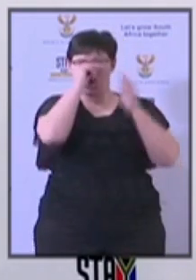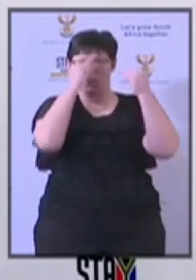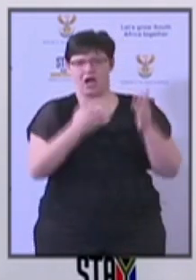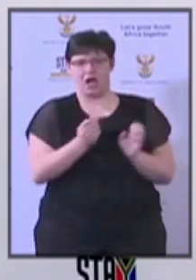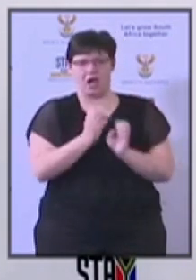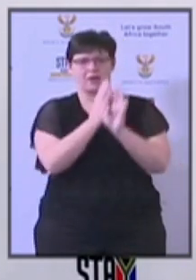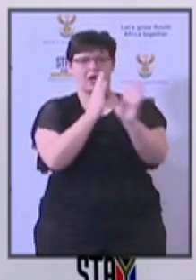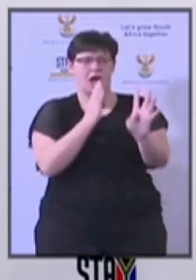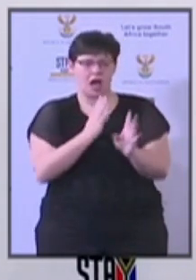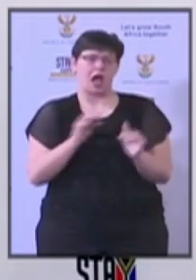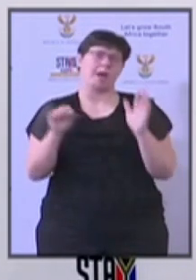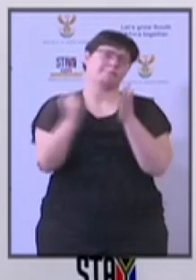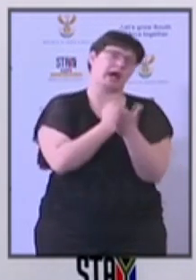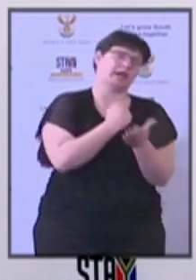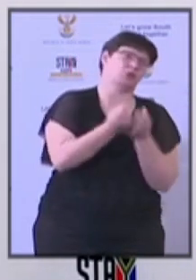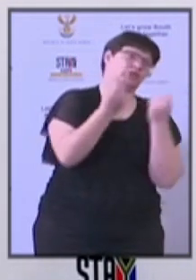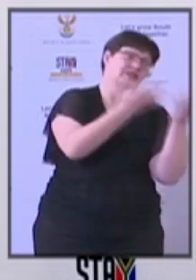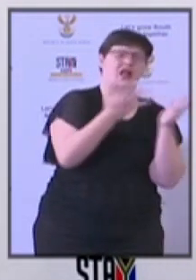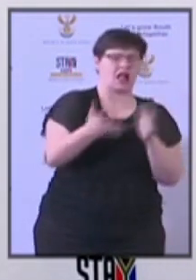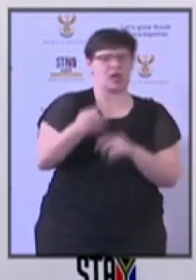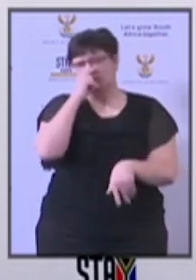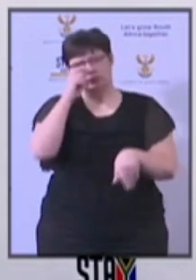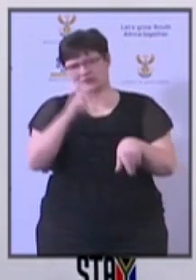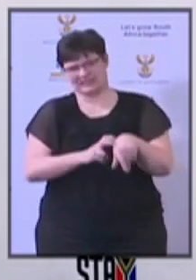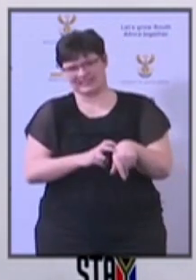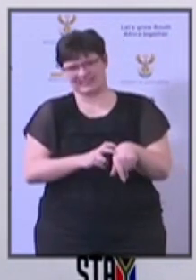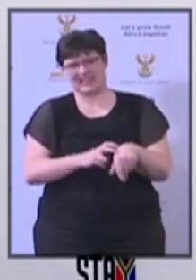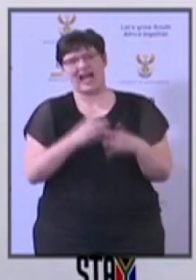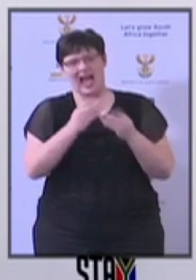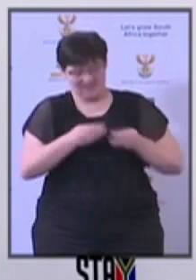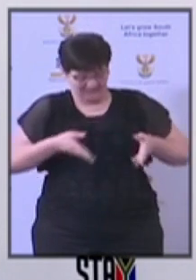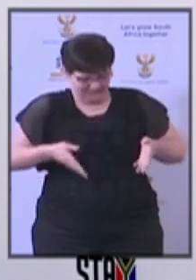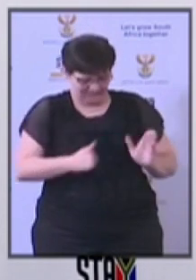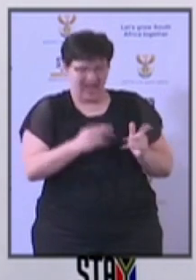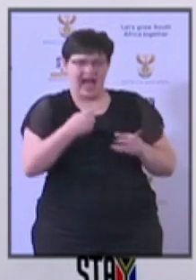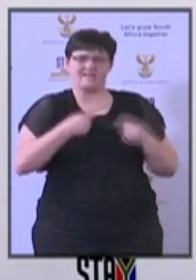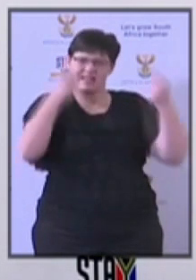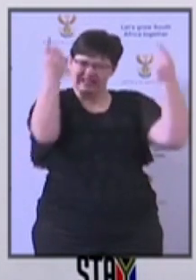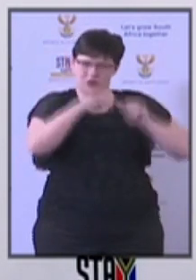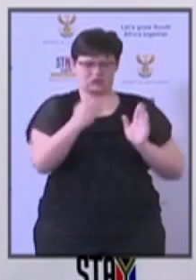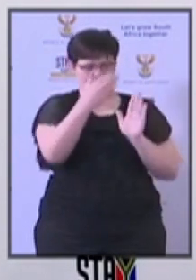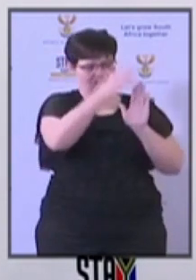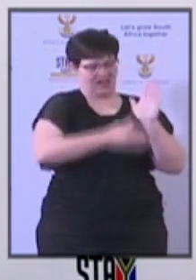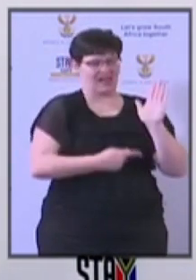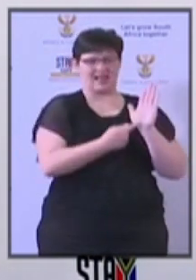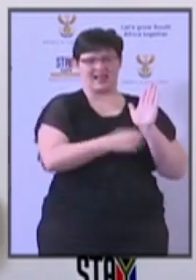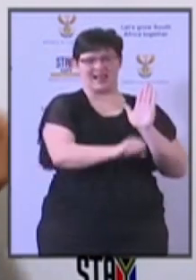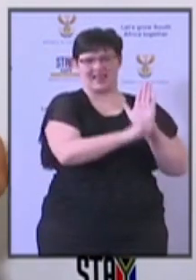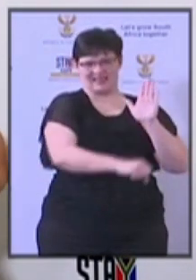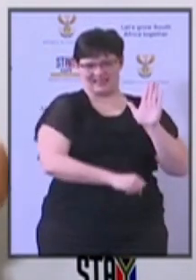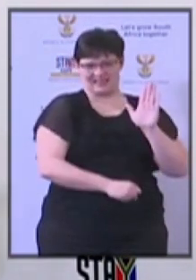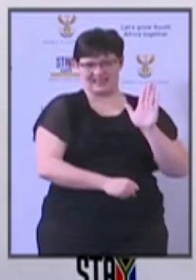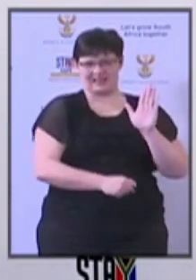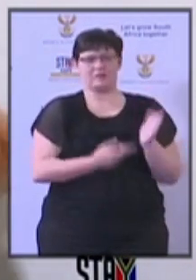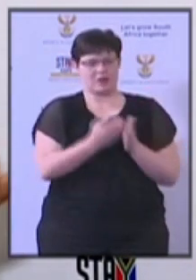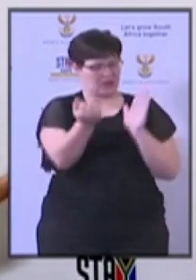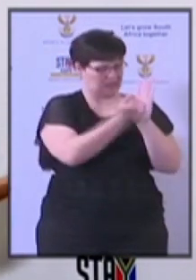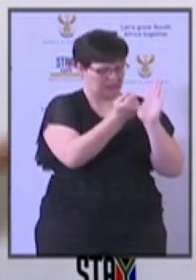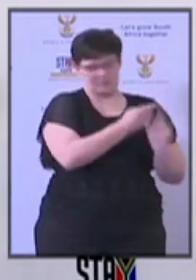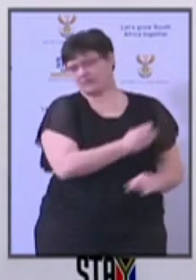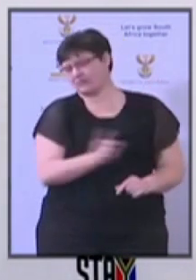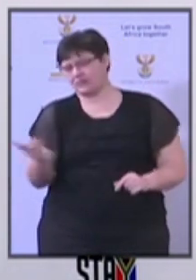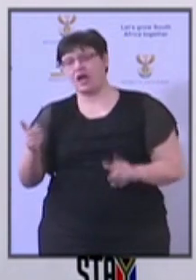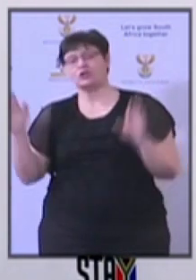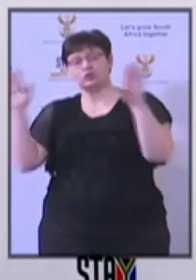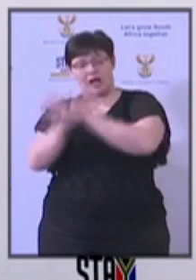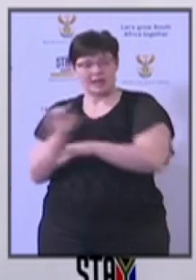queue and produce a passport like all the others. They've got a special permit, which is just stamped, and they go past. In the evening,